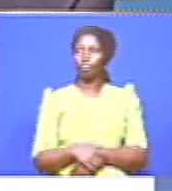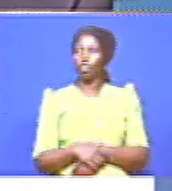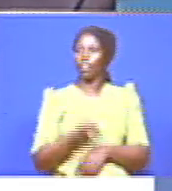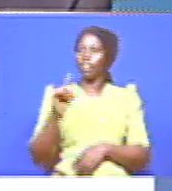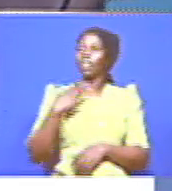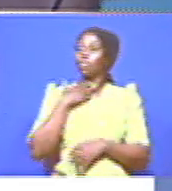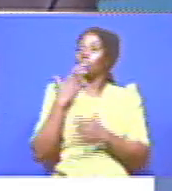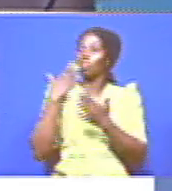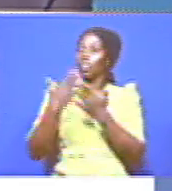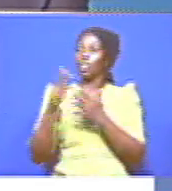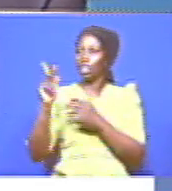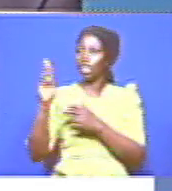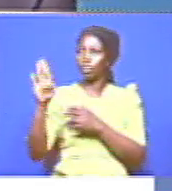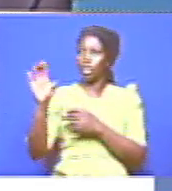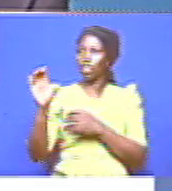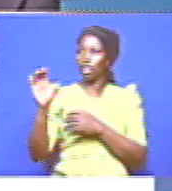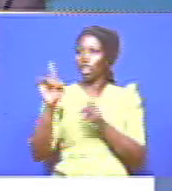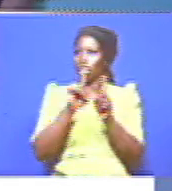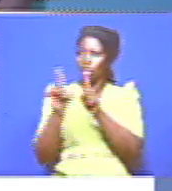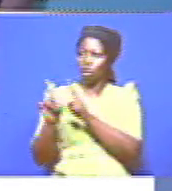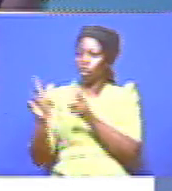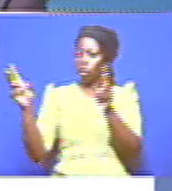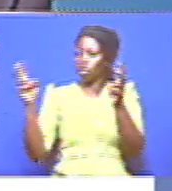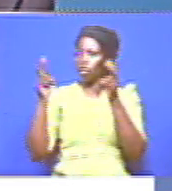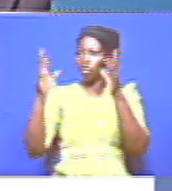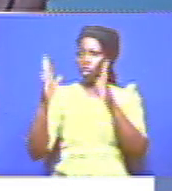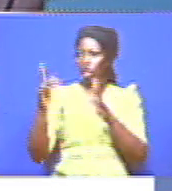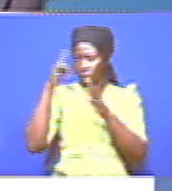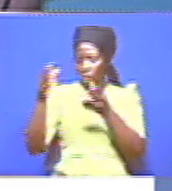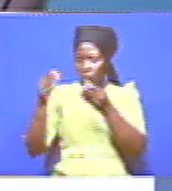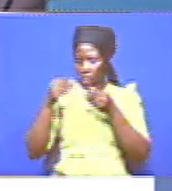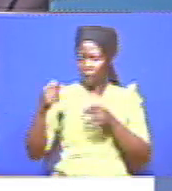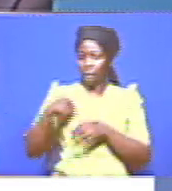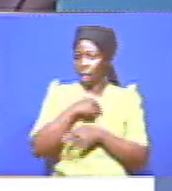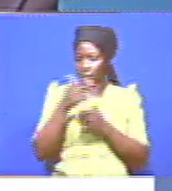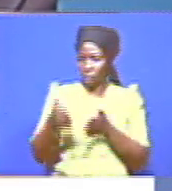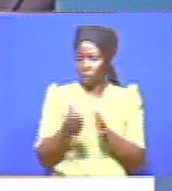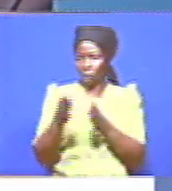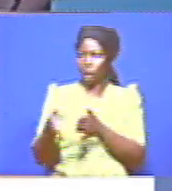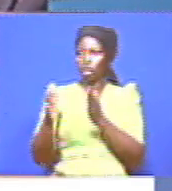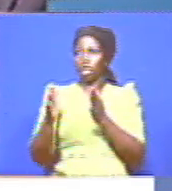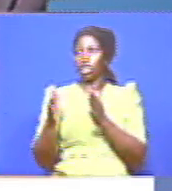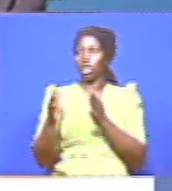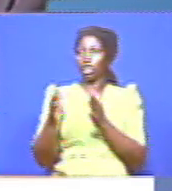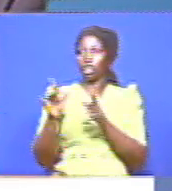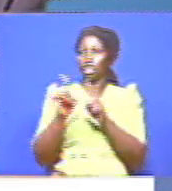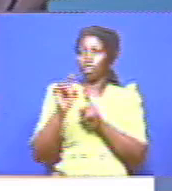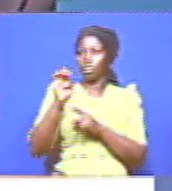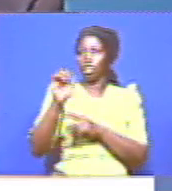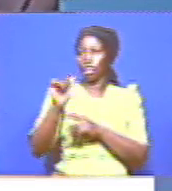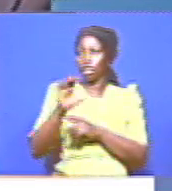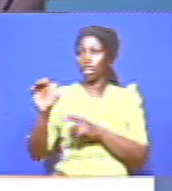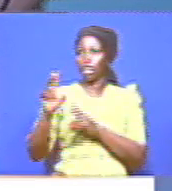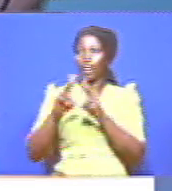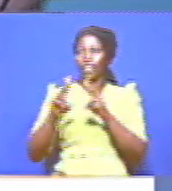the KBC and also the viewers for giving us this opportunity. And as EACC, we are really